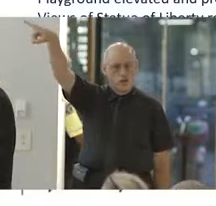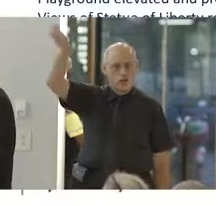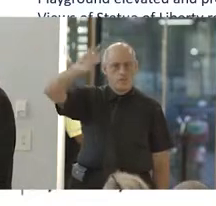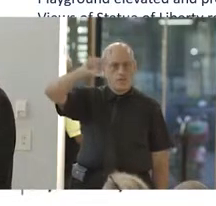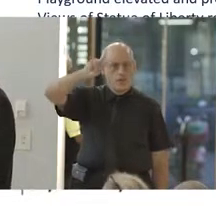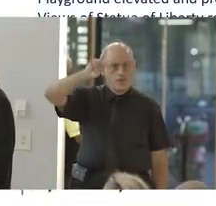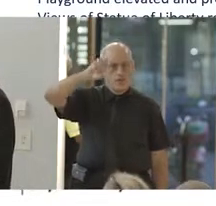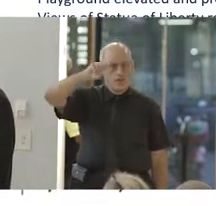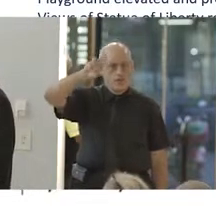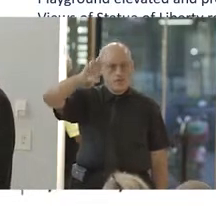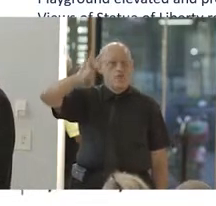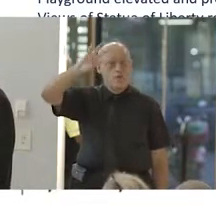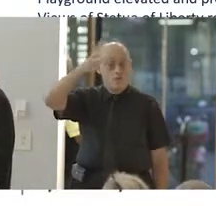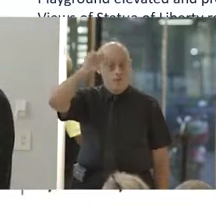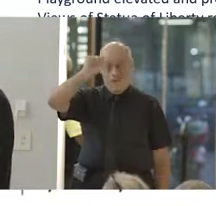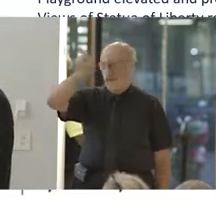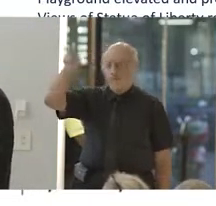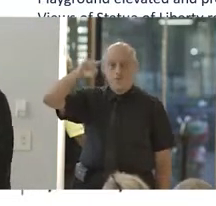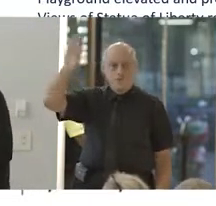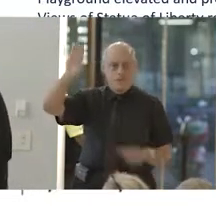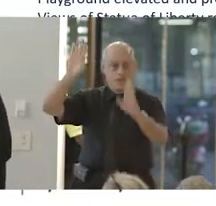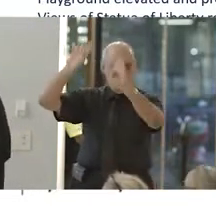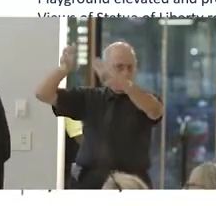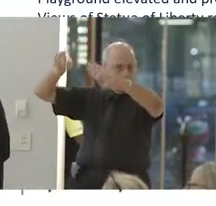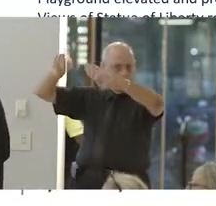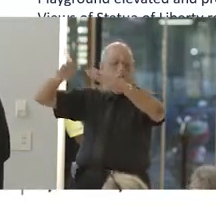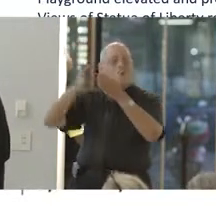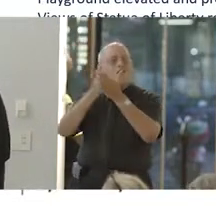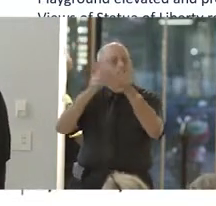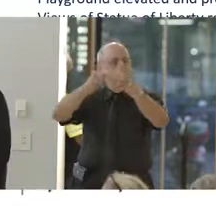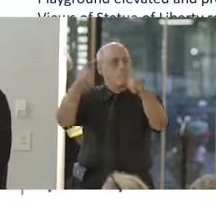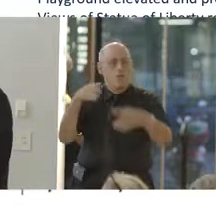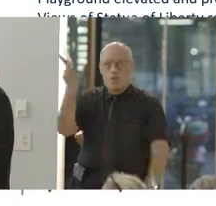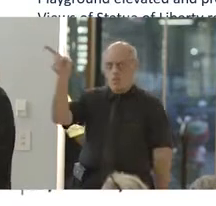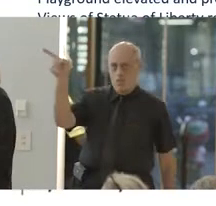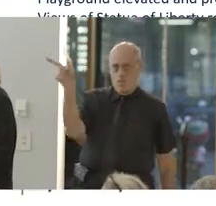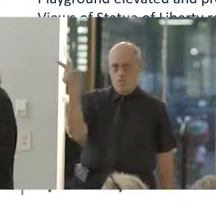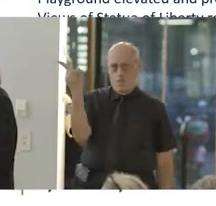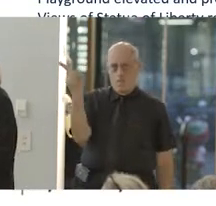So here's 4A and 4B. This is the ferry terminal.